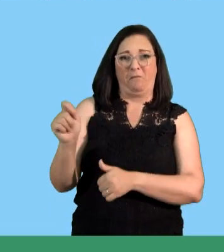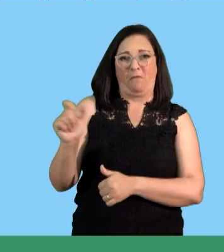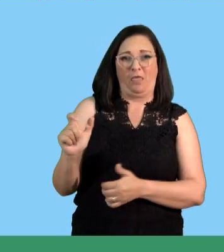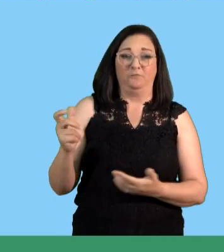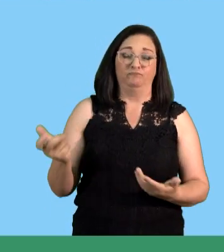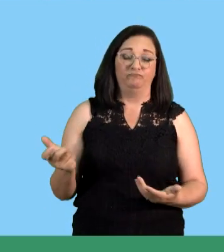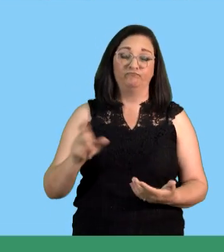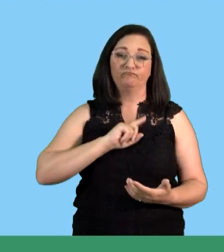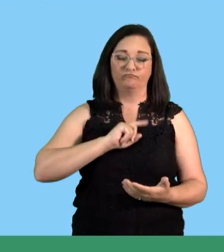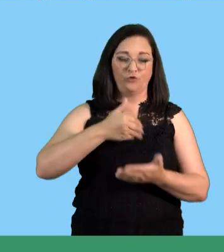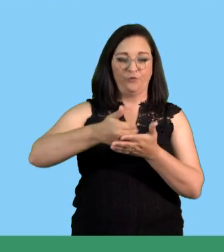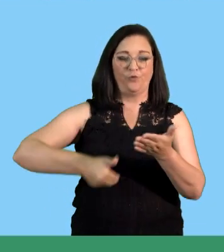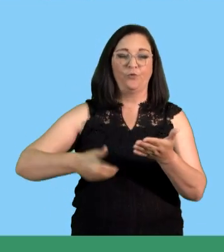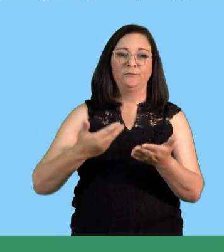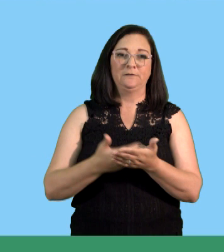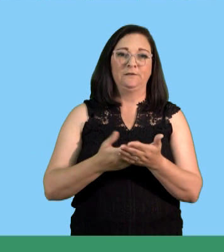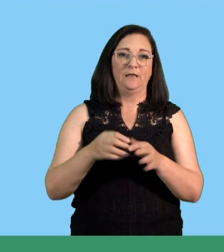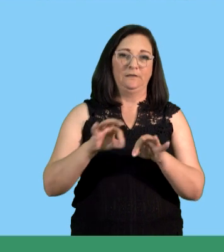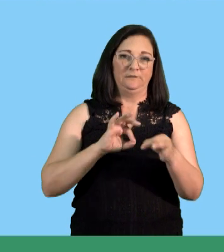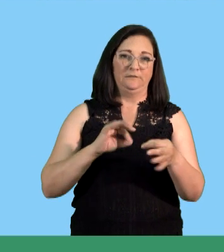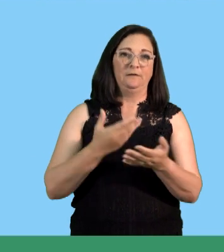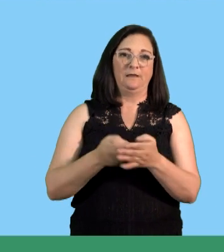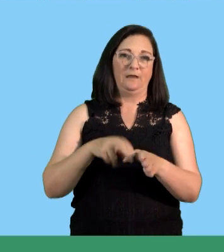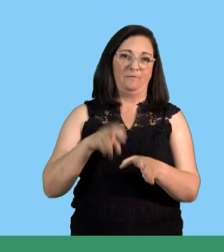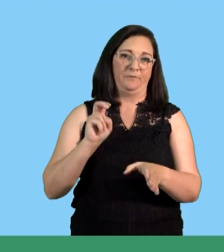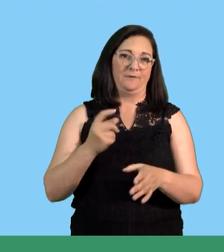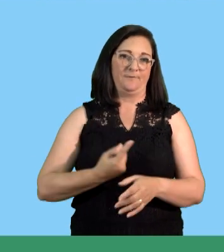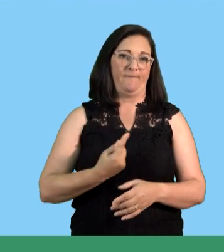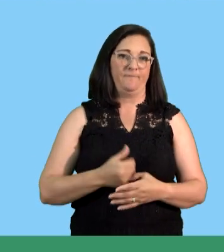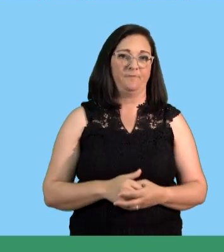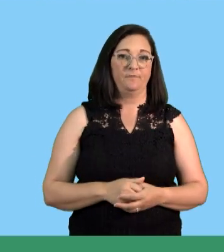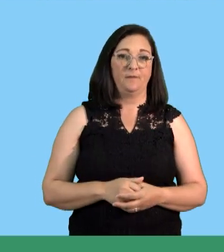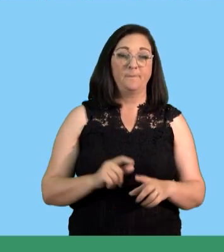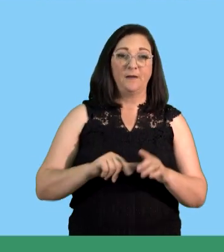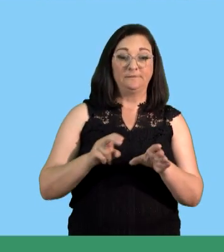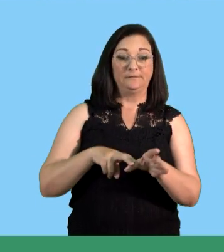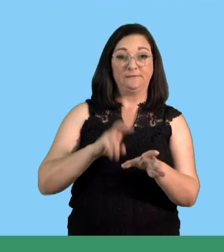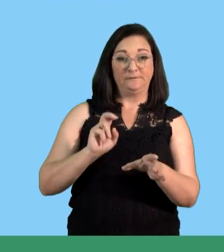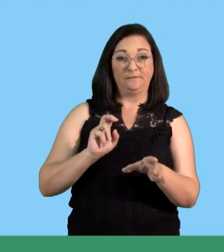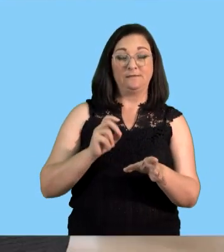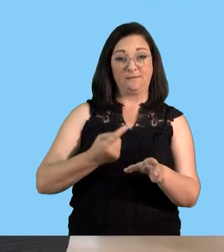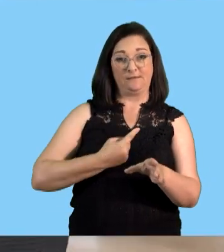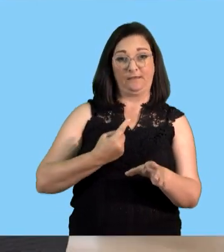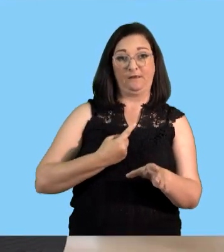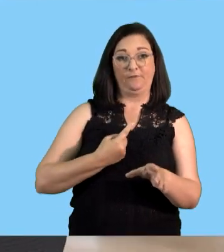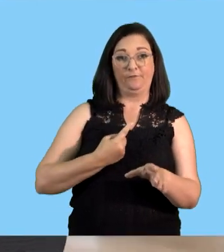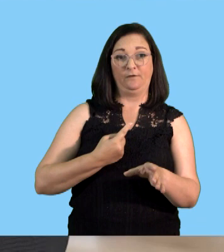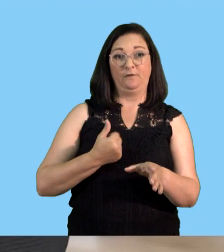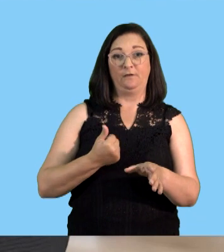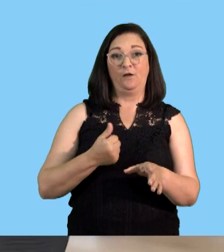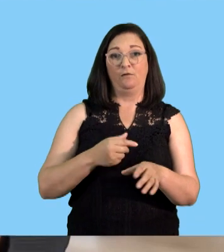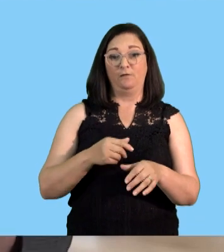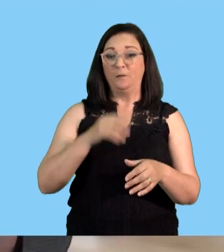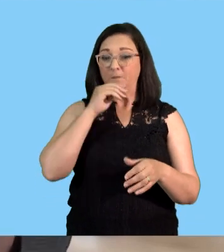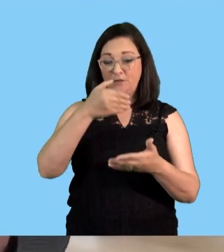paying better, so they can choose to terminate the contract by resigning. I hope you can see that you resign, the employees, they